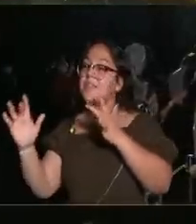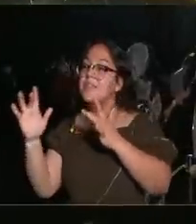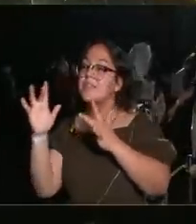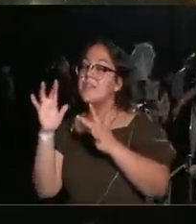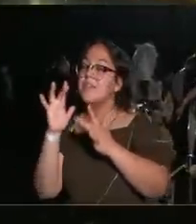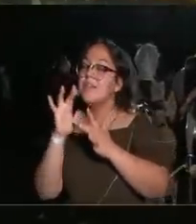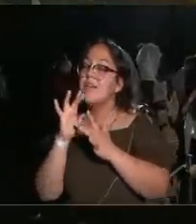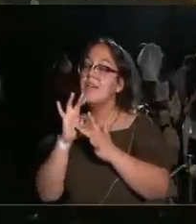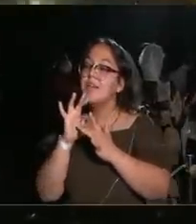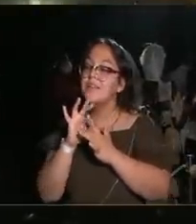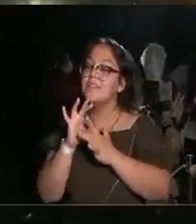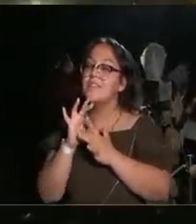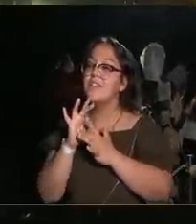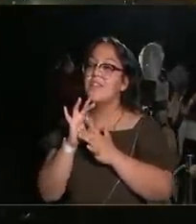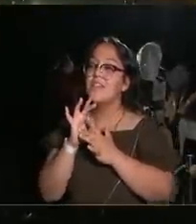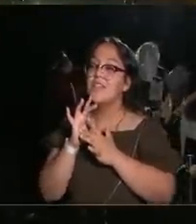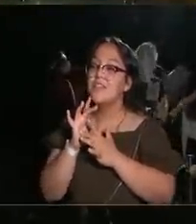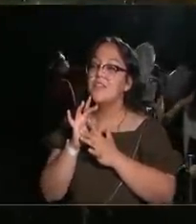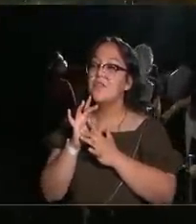Cristo,